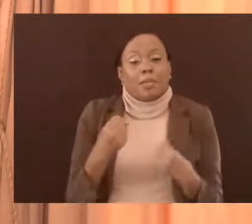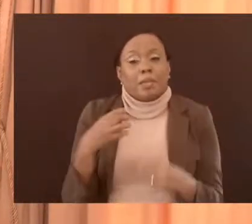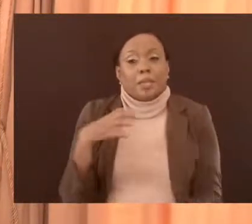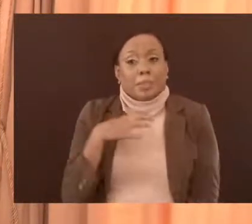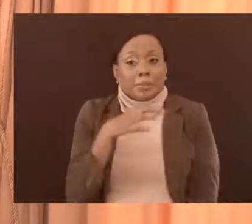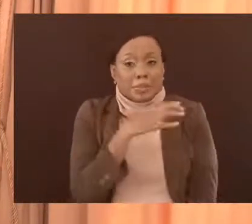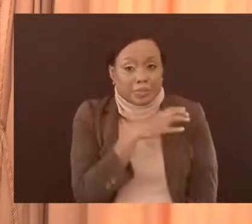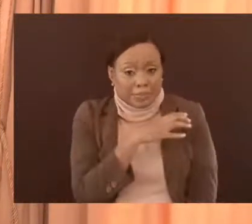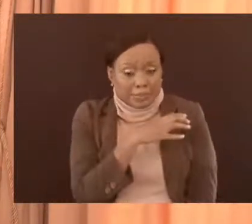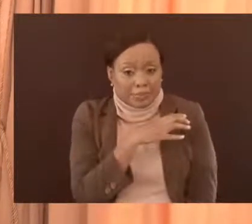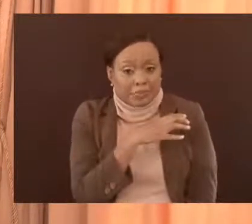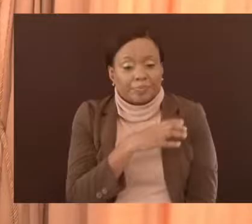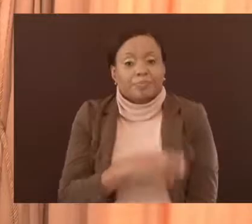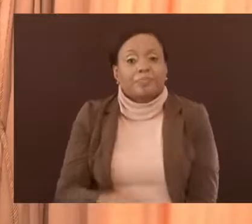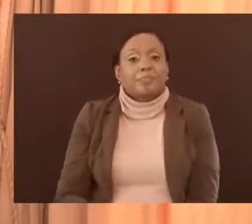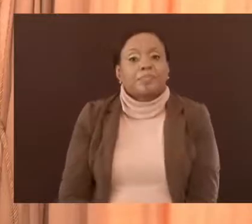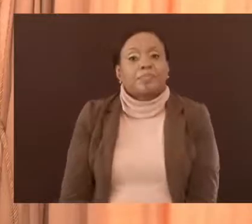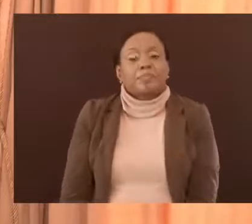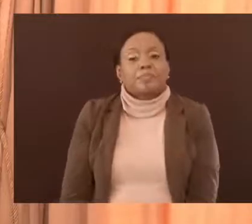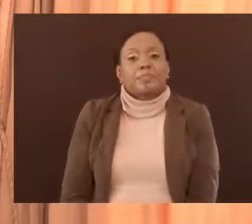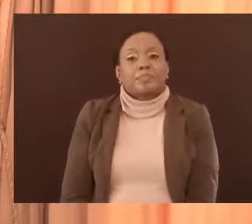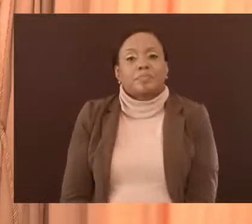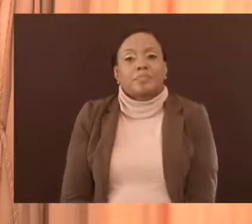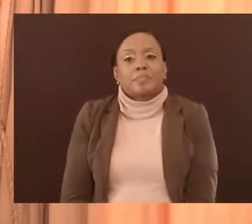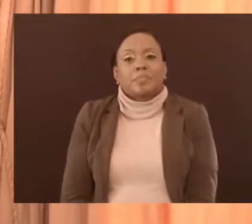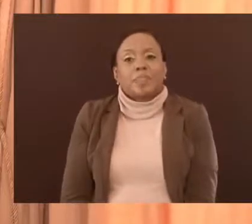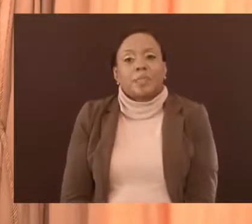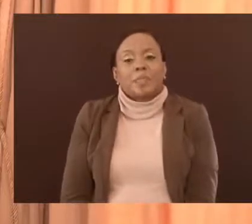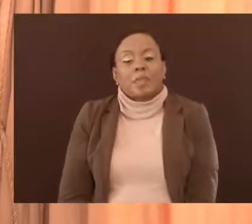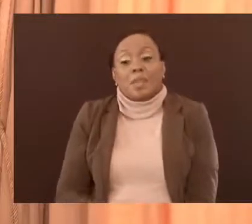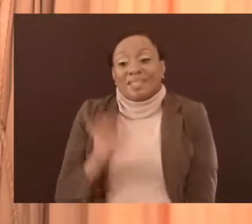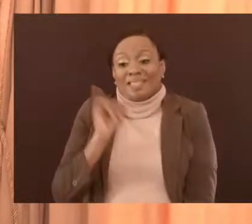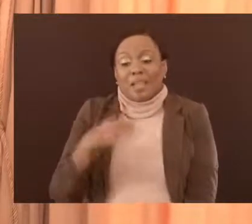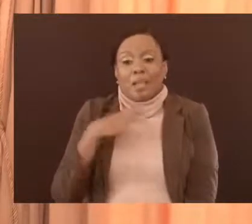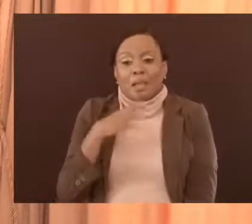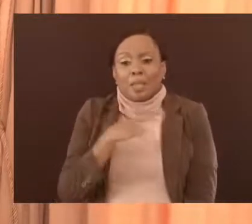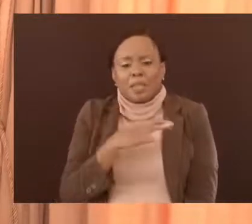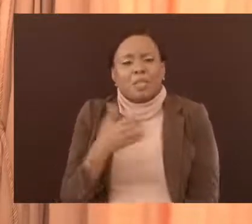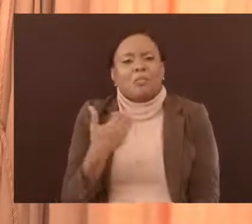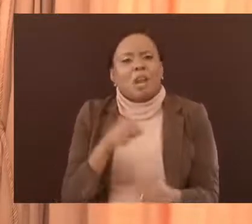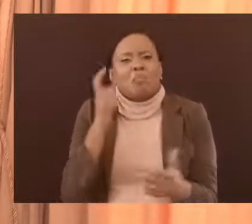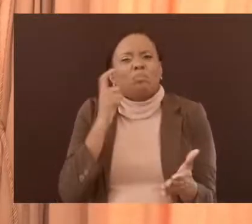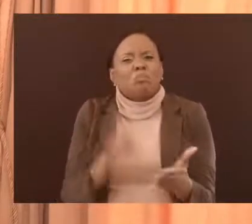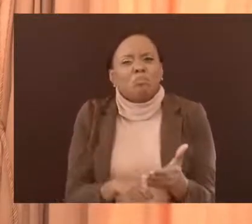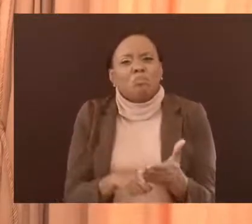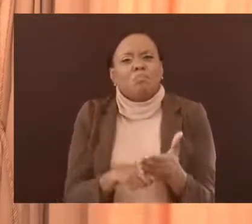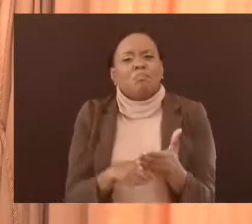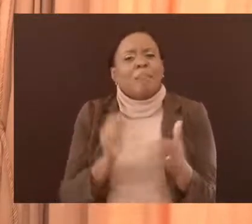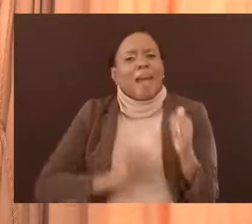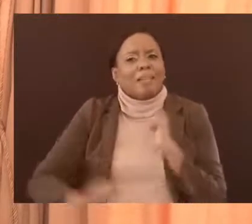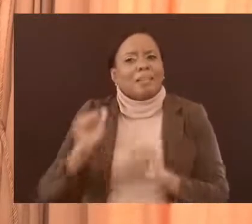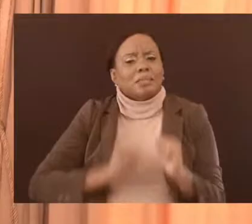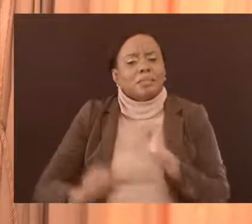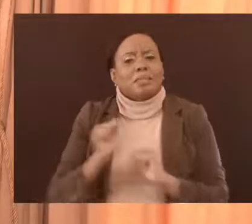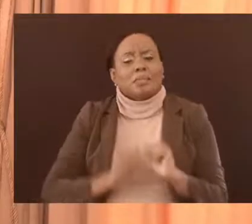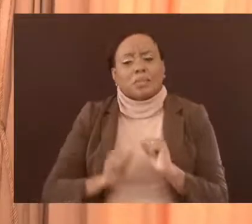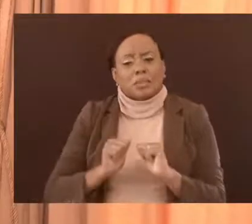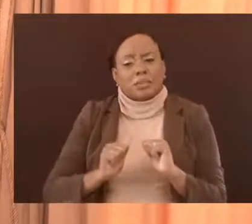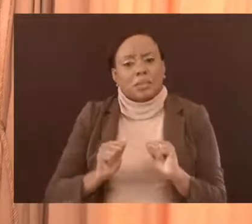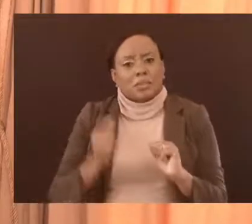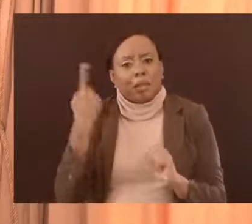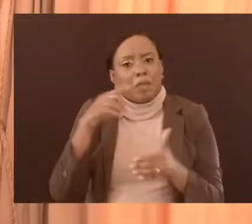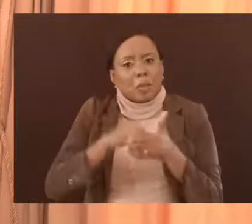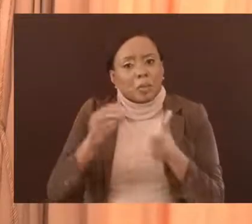way as it relates to identifying activities for students. Among these activities, we